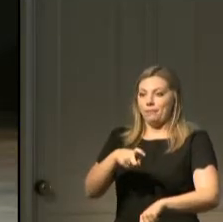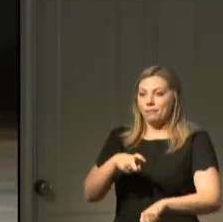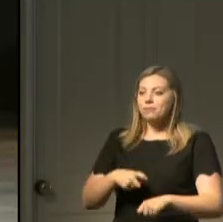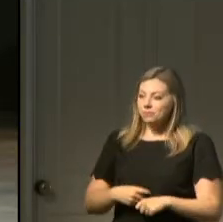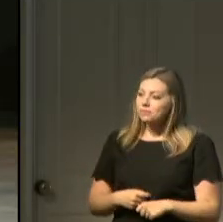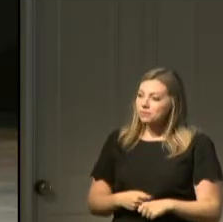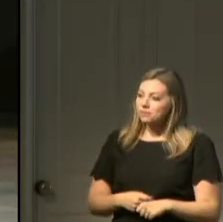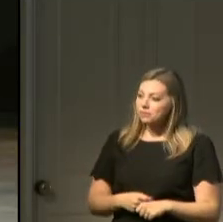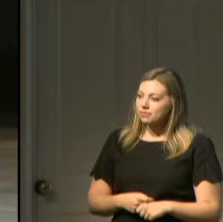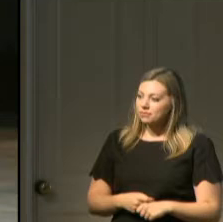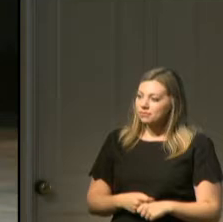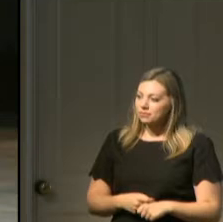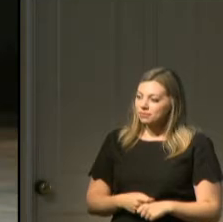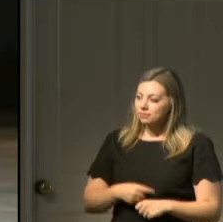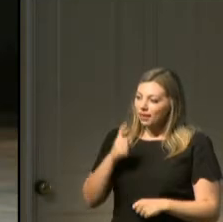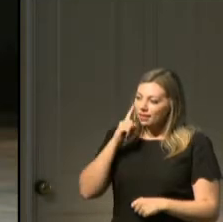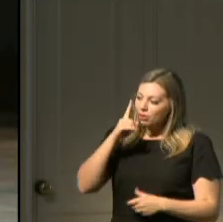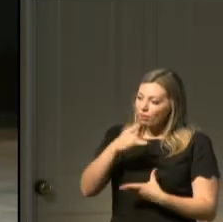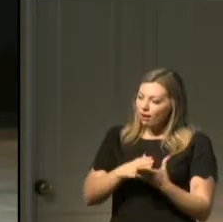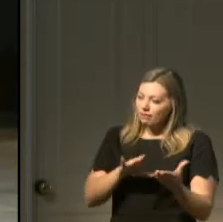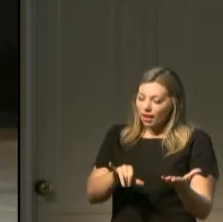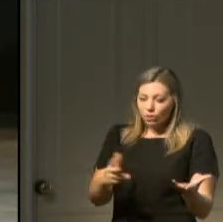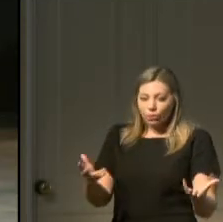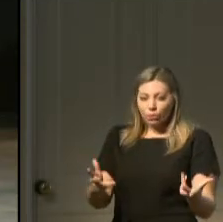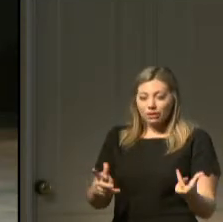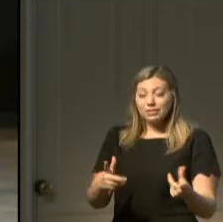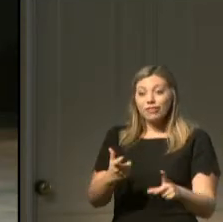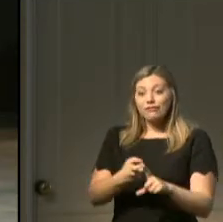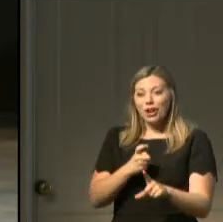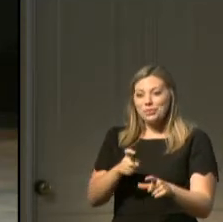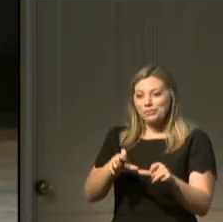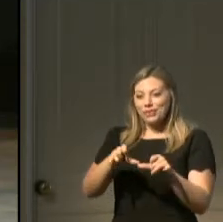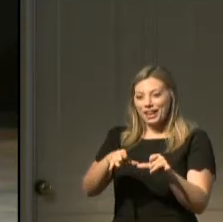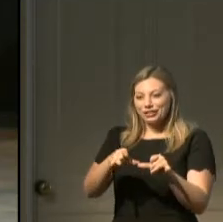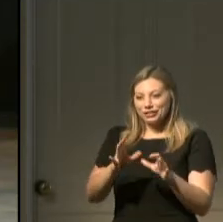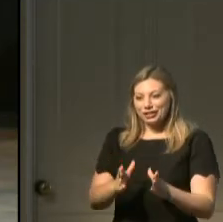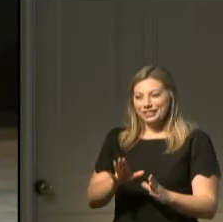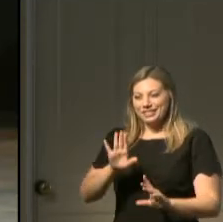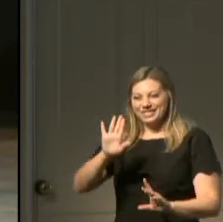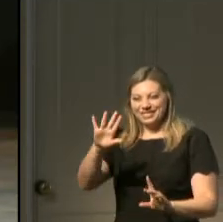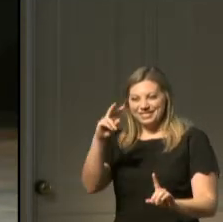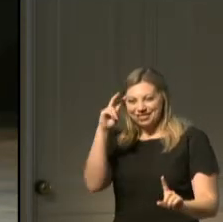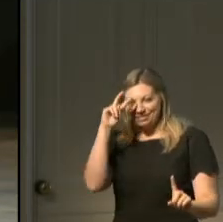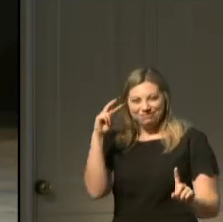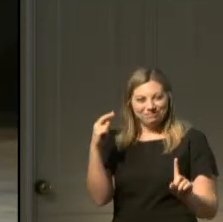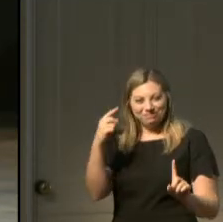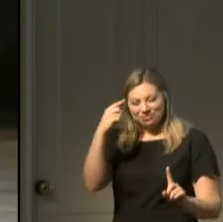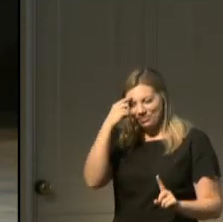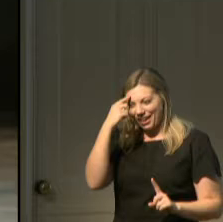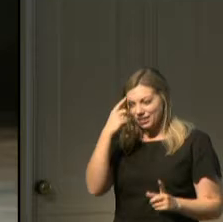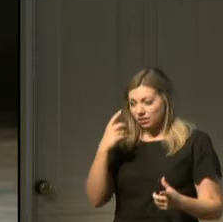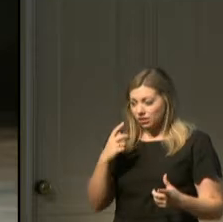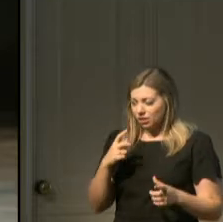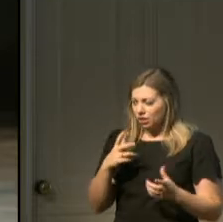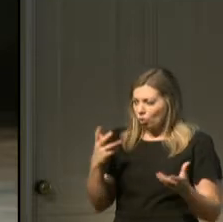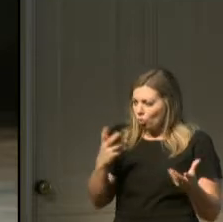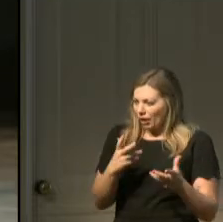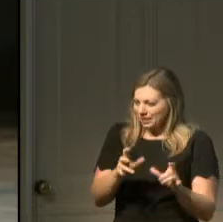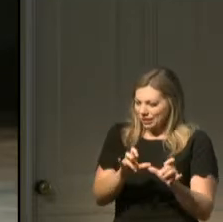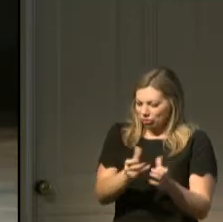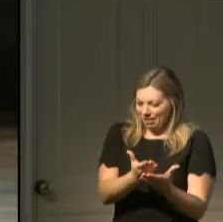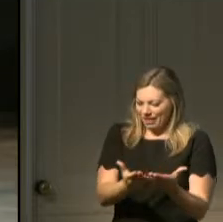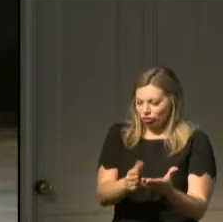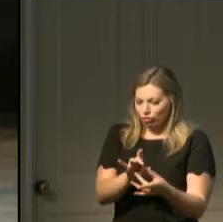think part of it is the fact that it came from an engineer's mind of what is the engineered object that is